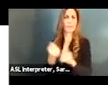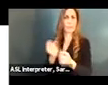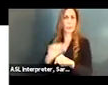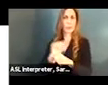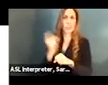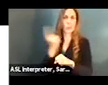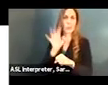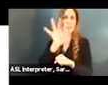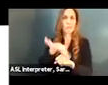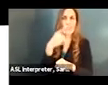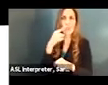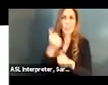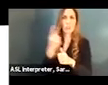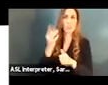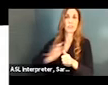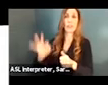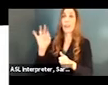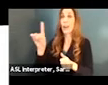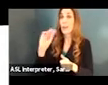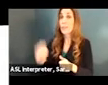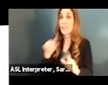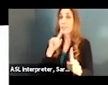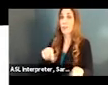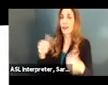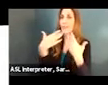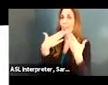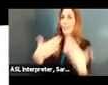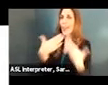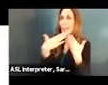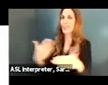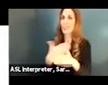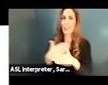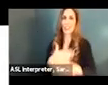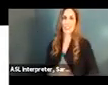everyone here. 91%. Awesome. All right. Thank you for sharing.